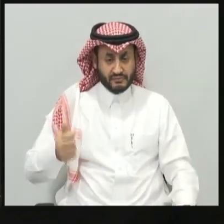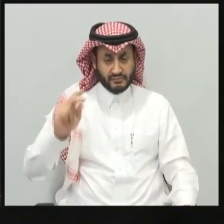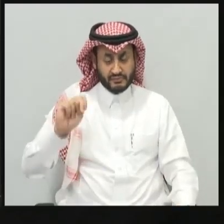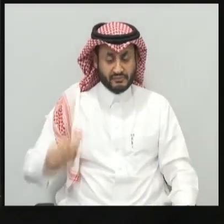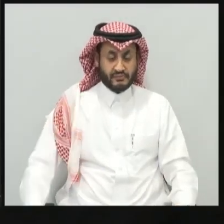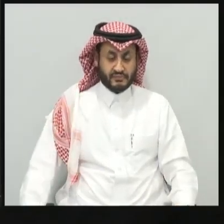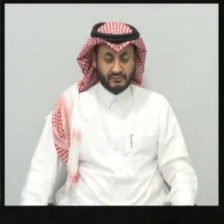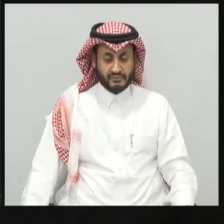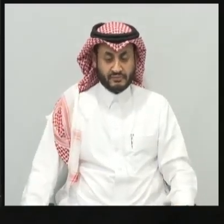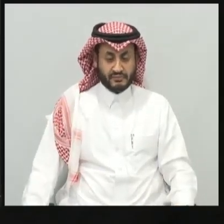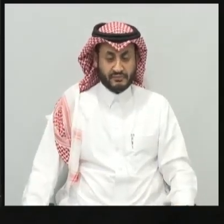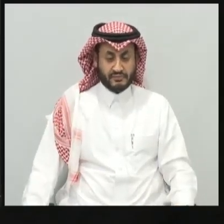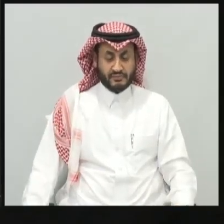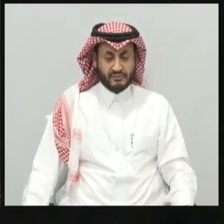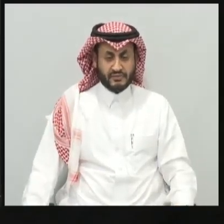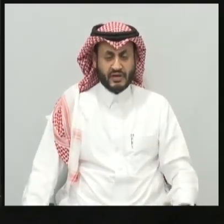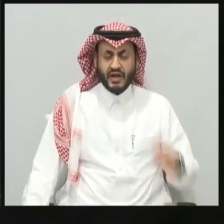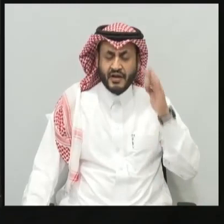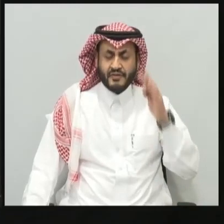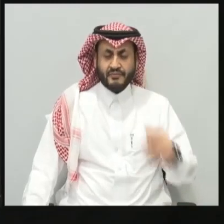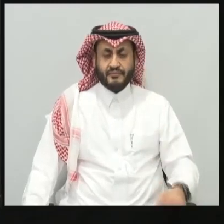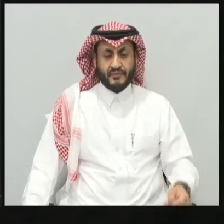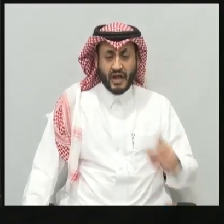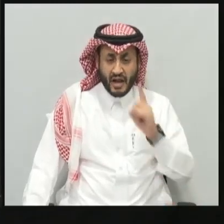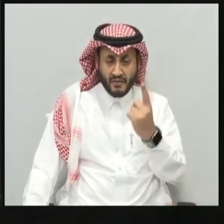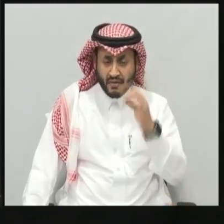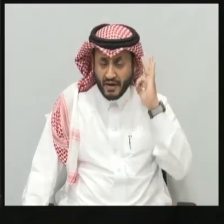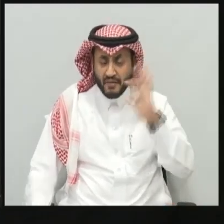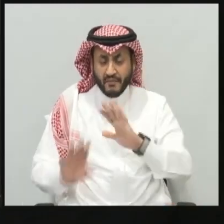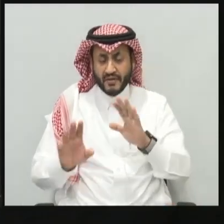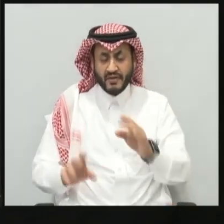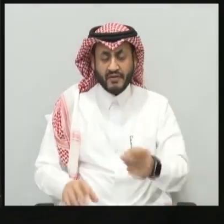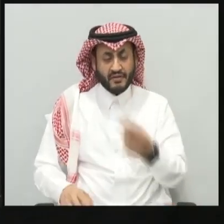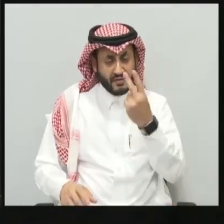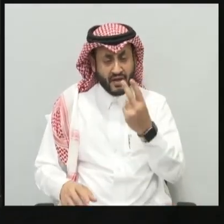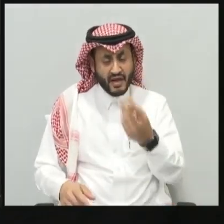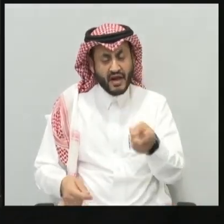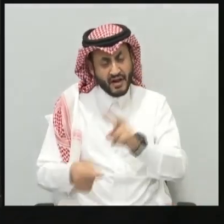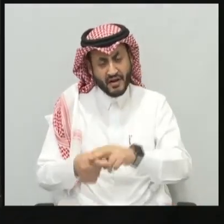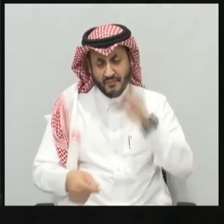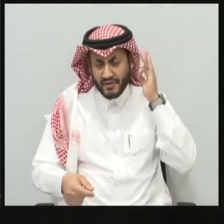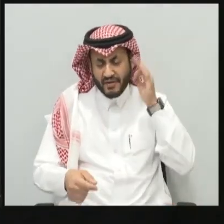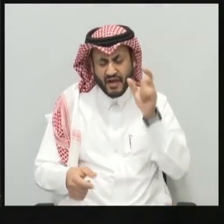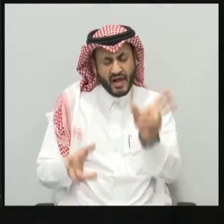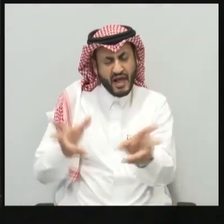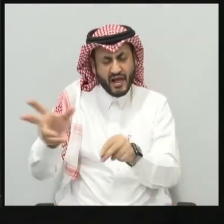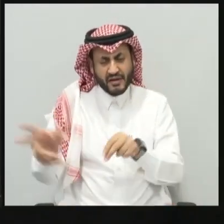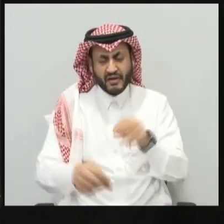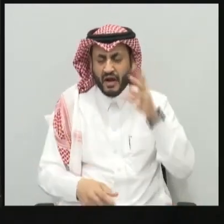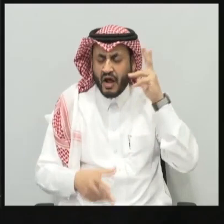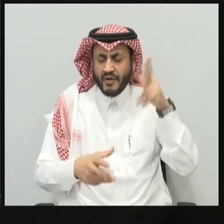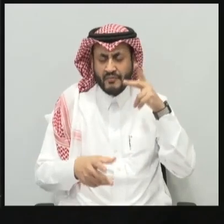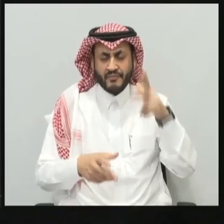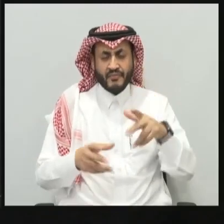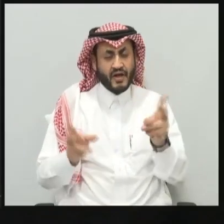just listen only for listening. And for the second time, you listen and try to get some ideas about what